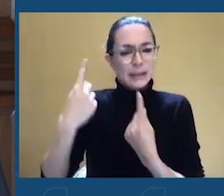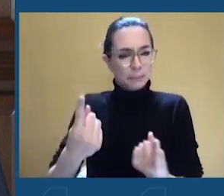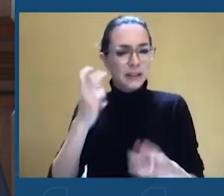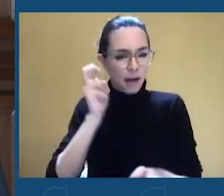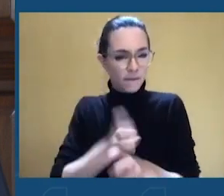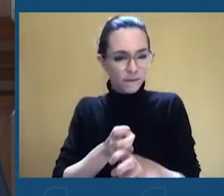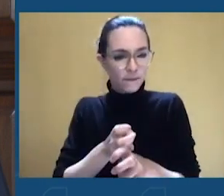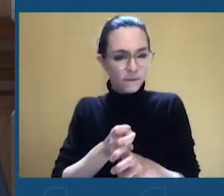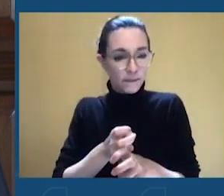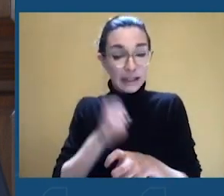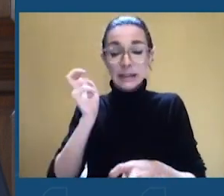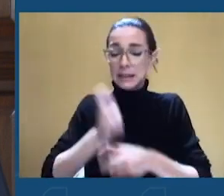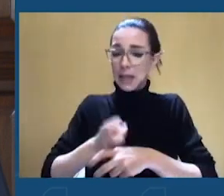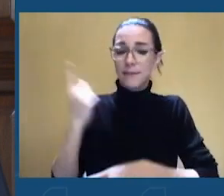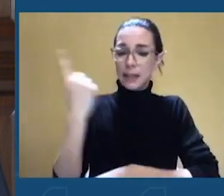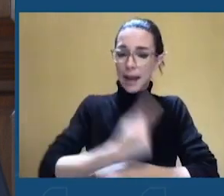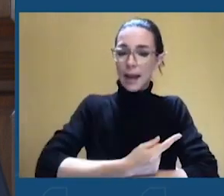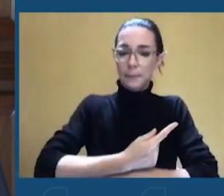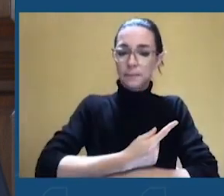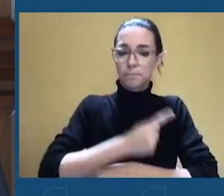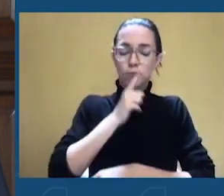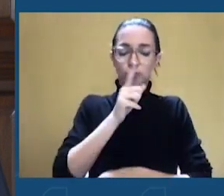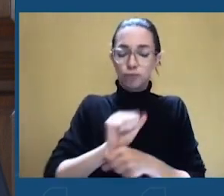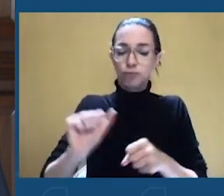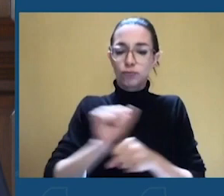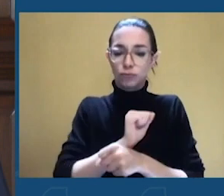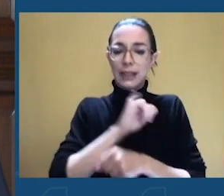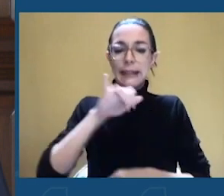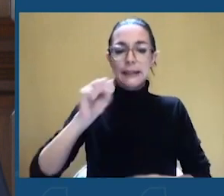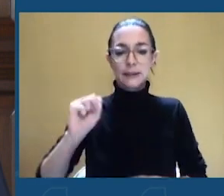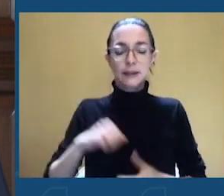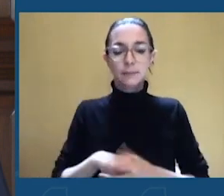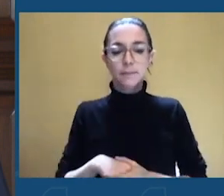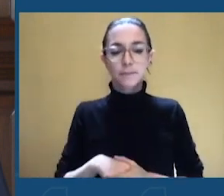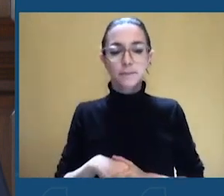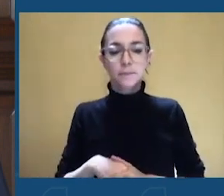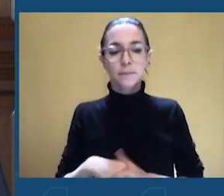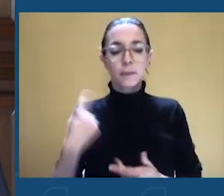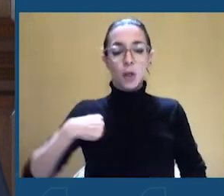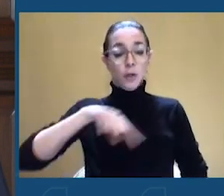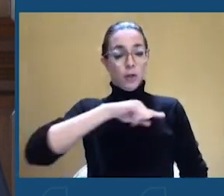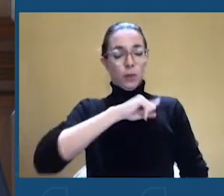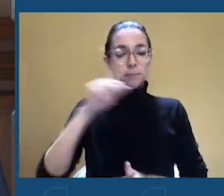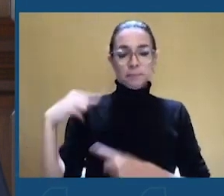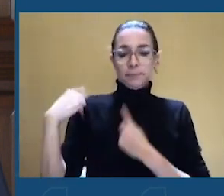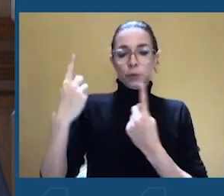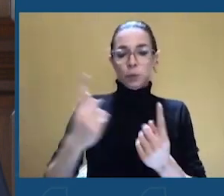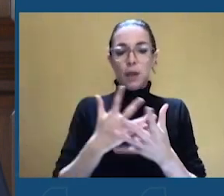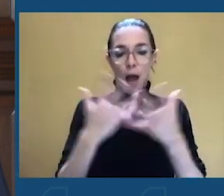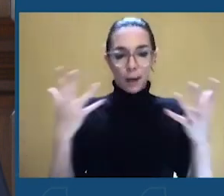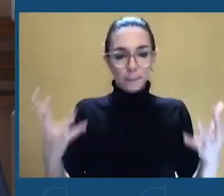It's a tough day. It really is. We've been through a lot.